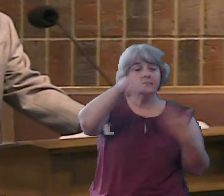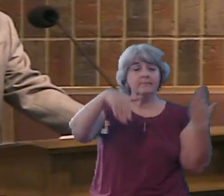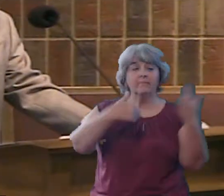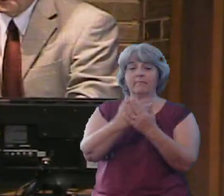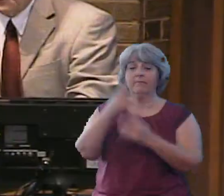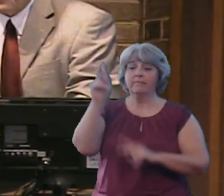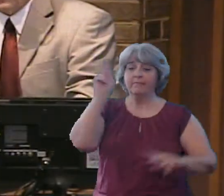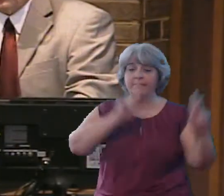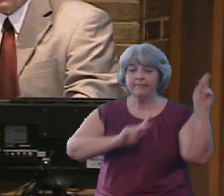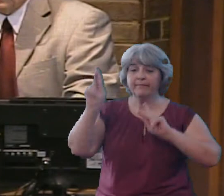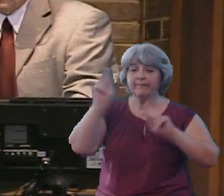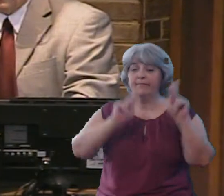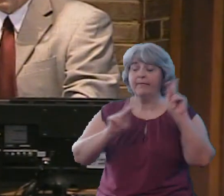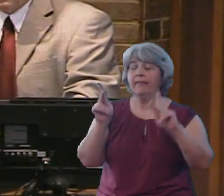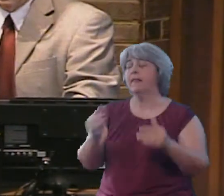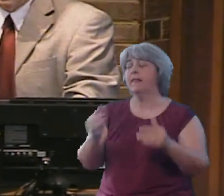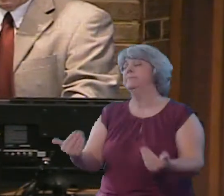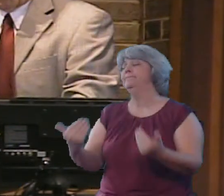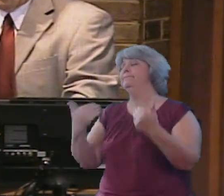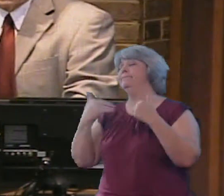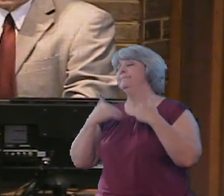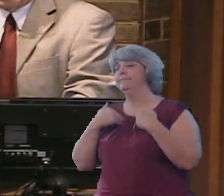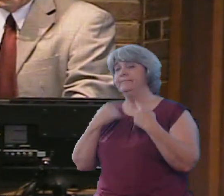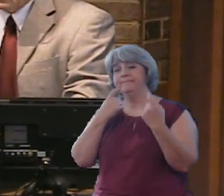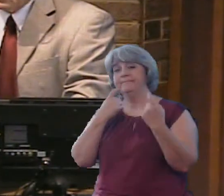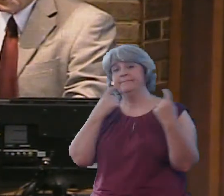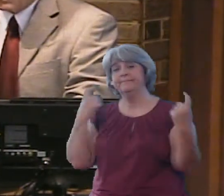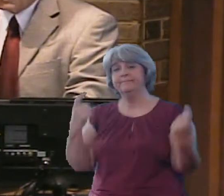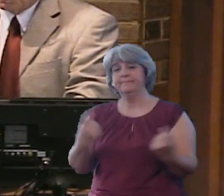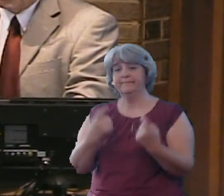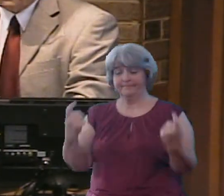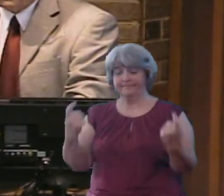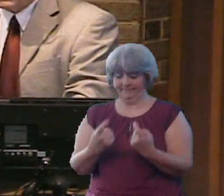has come the fall, with sin.